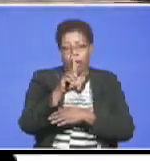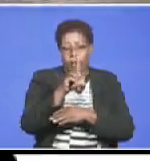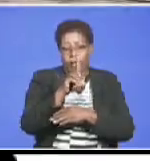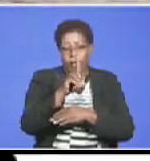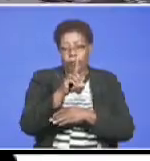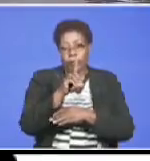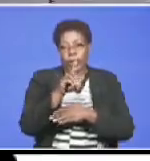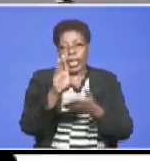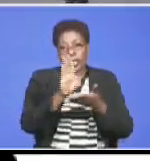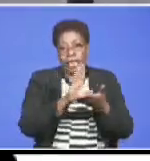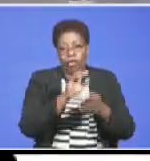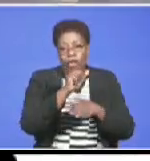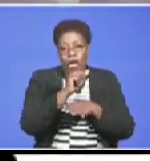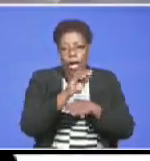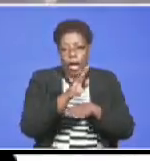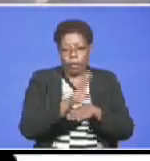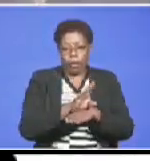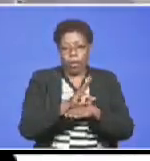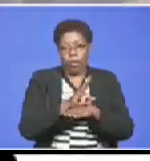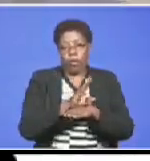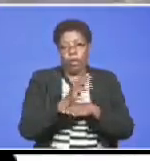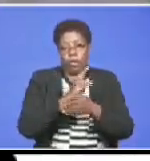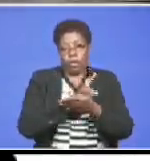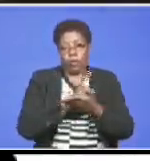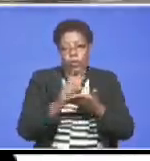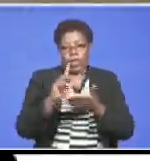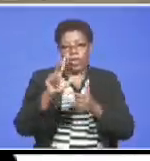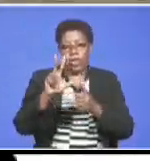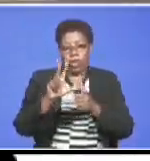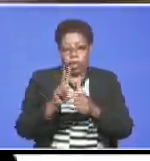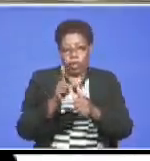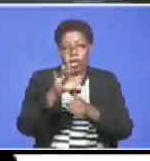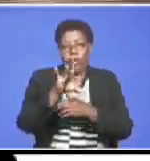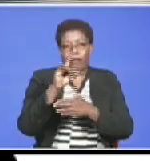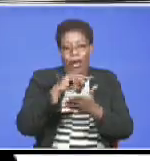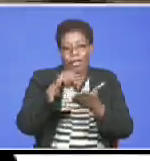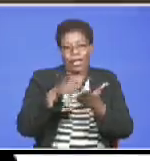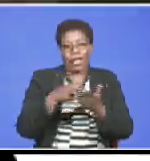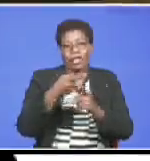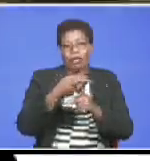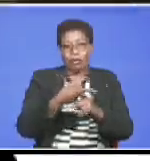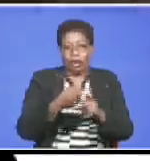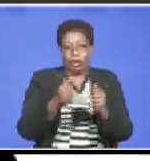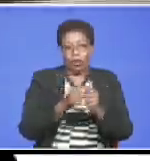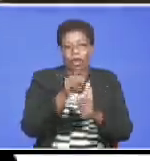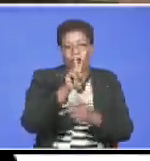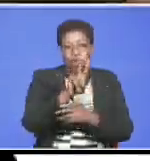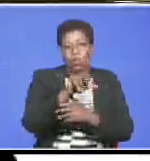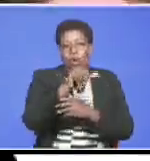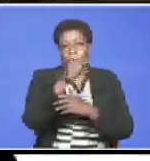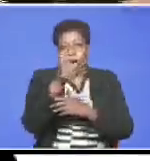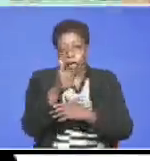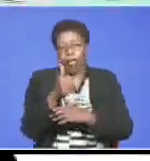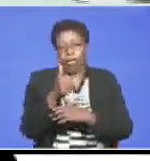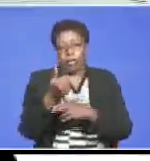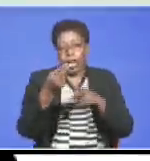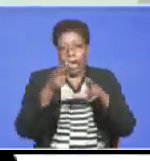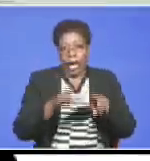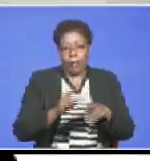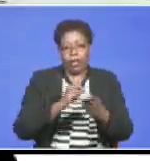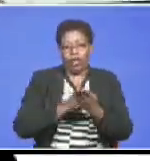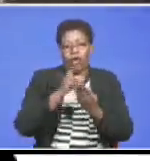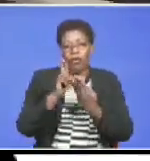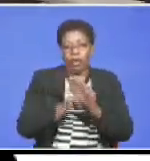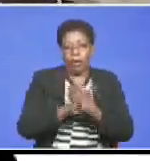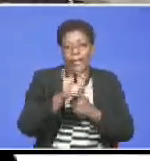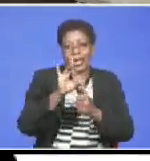earlier this week. The grim discovery makes for the third such finding this month, with two others taking place November 8th